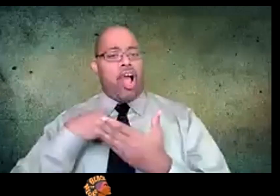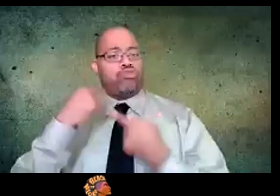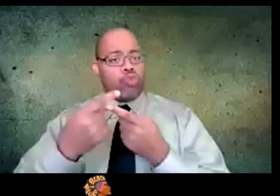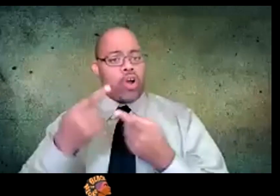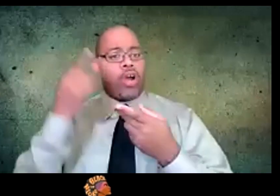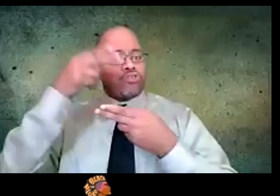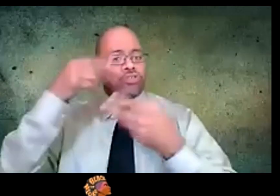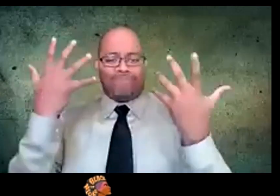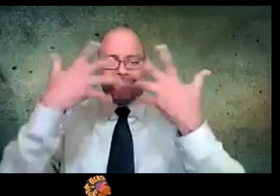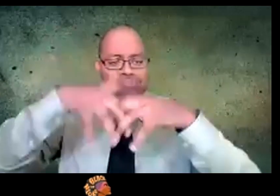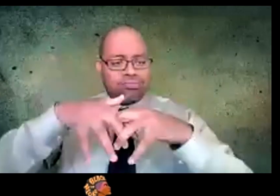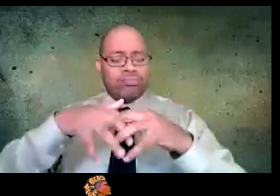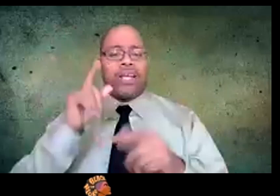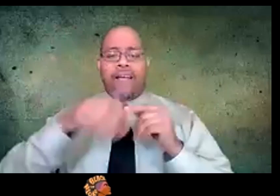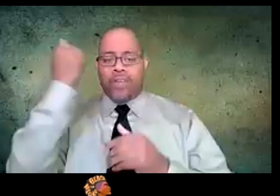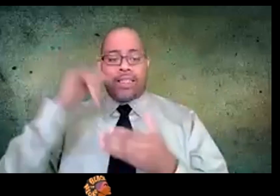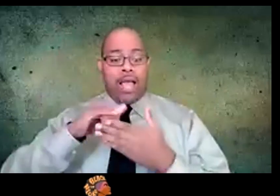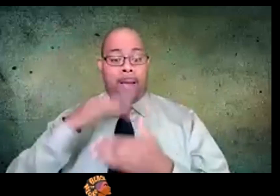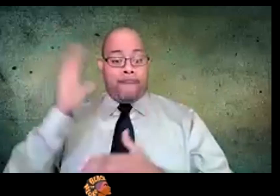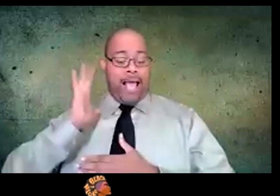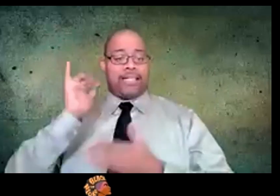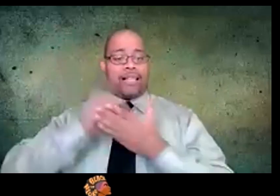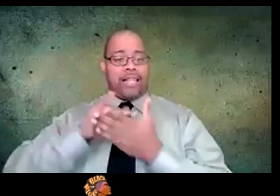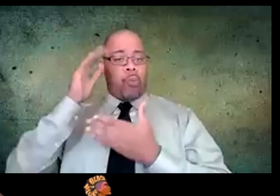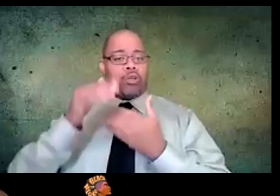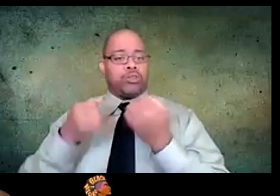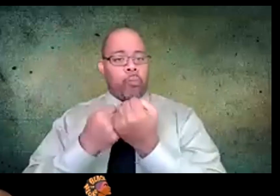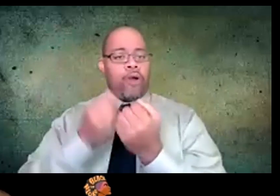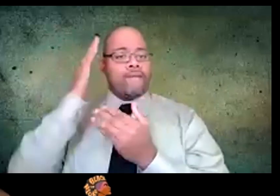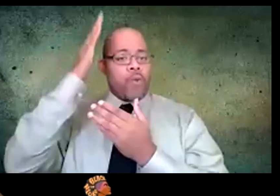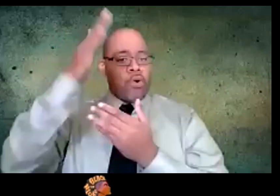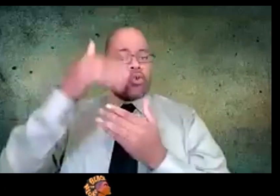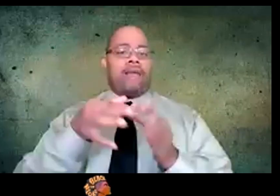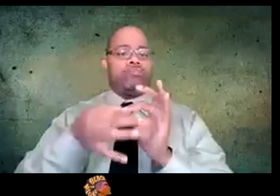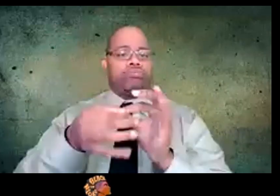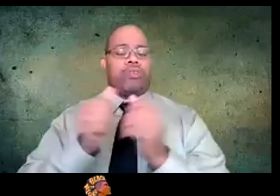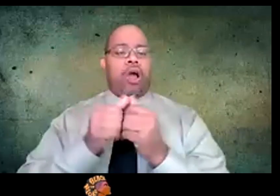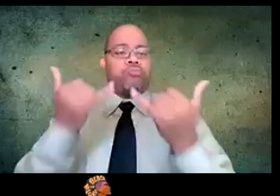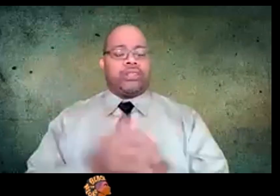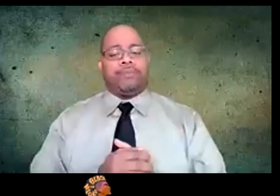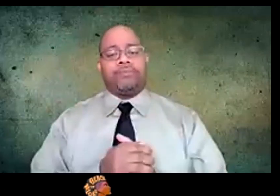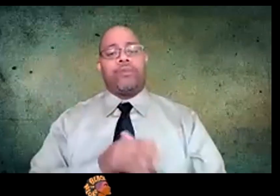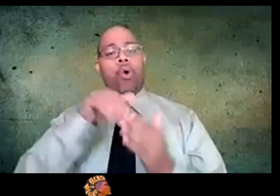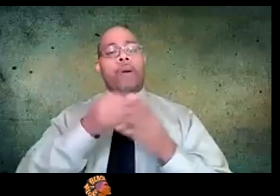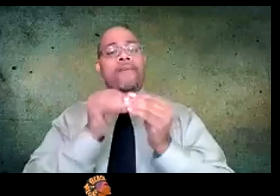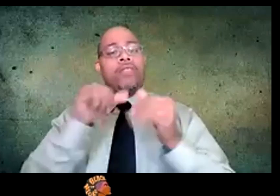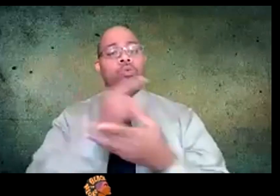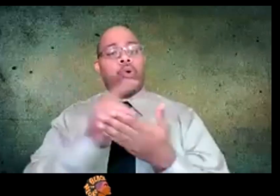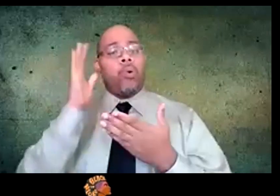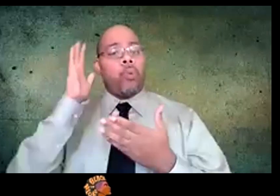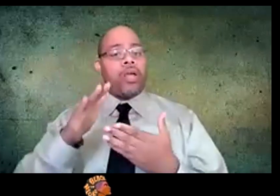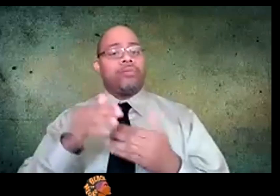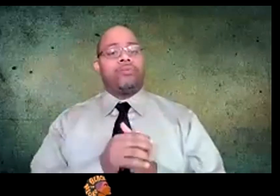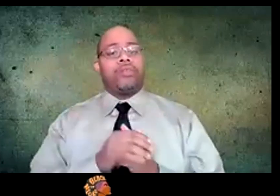not forget our past as it informs our present and our future. And last thing for me is that all sessions from this week will be available via